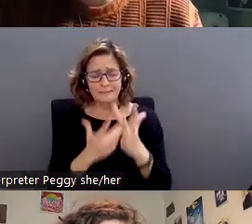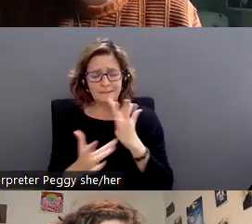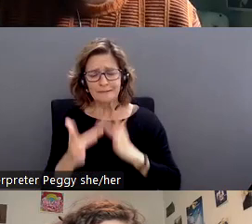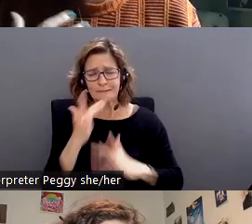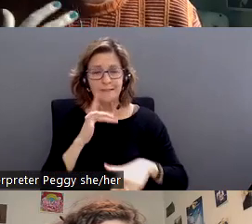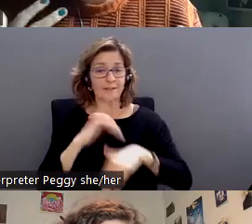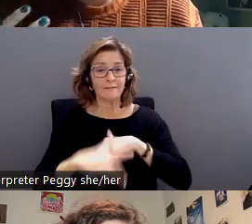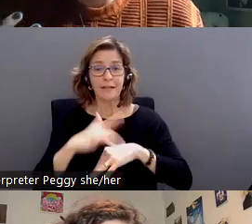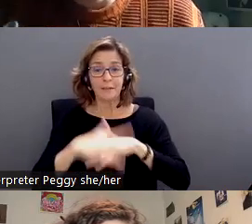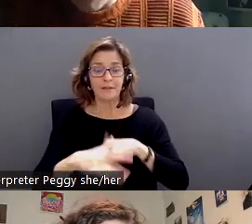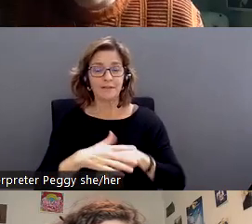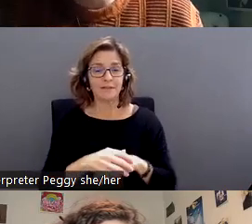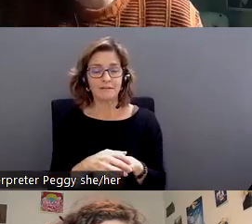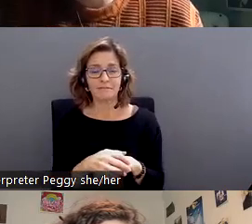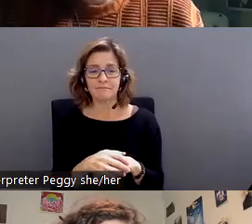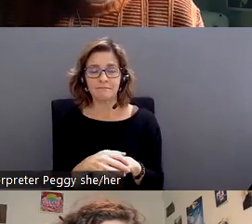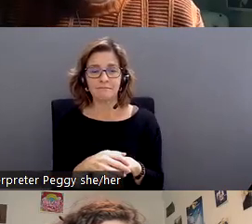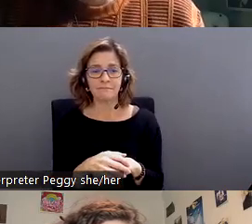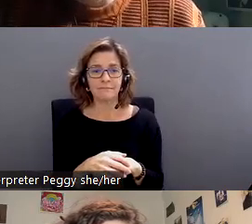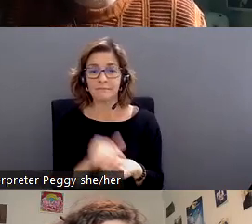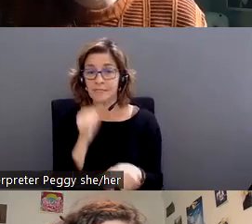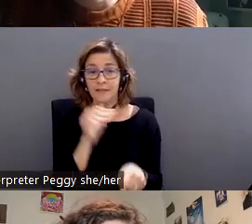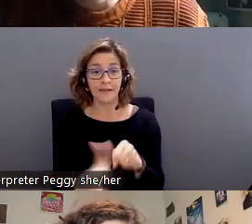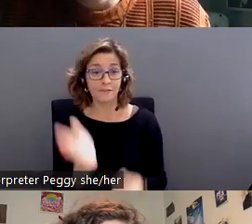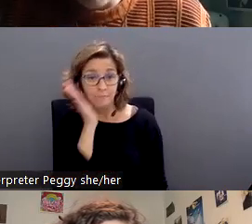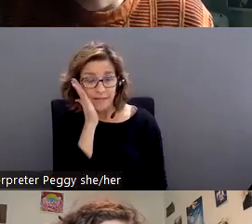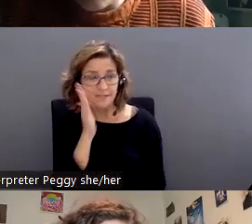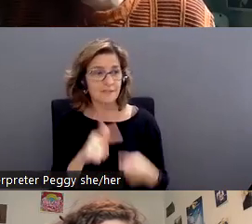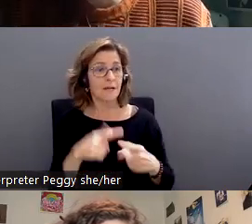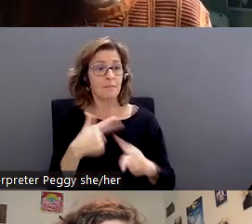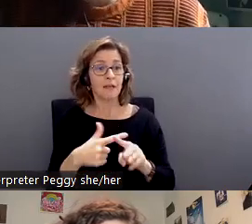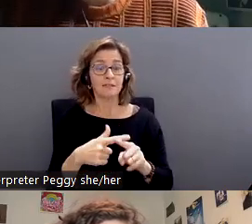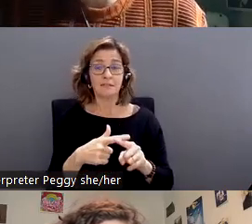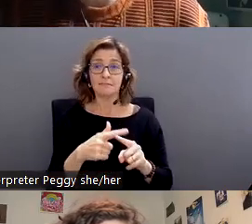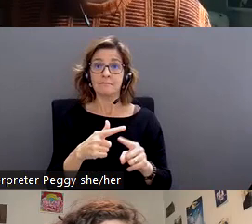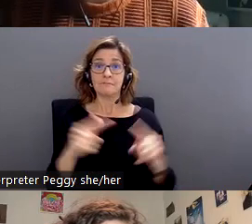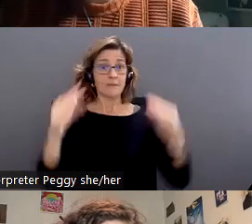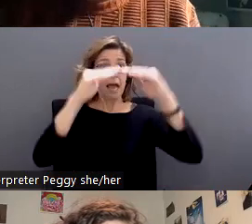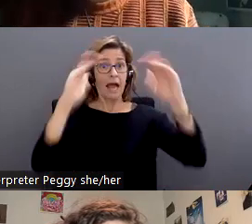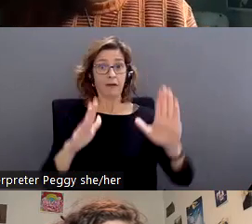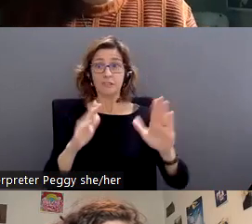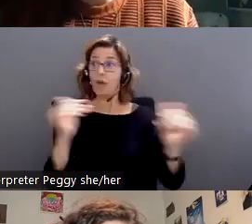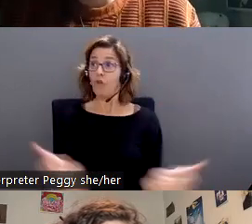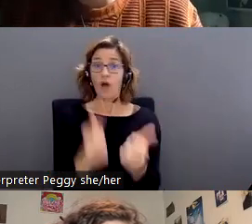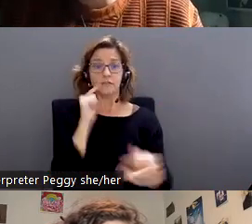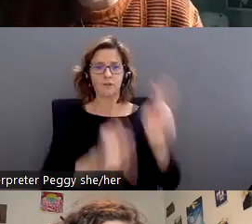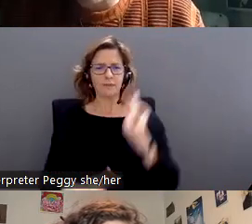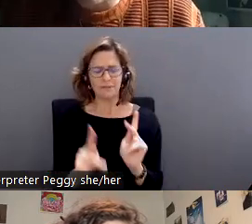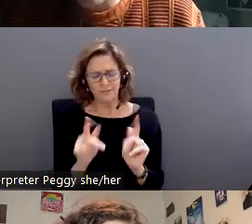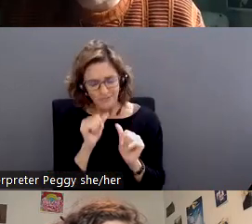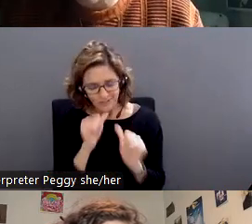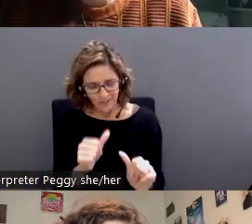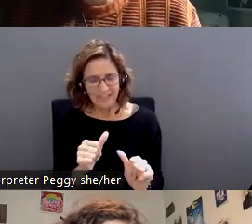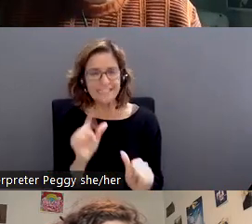shelter beds. There's, of course, a massive housing and homelessness crisis, which is putting severe strains